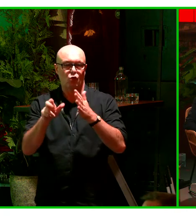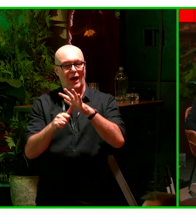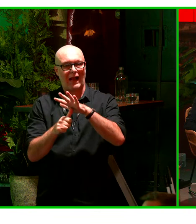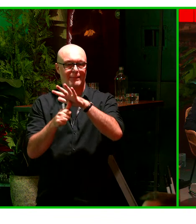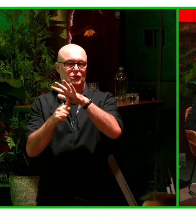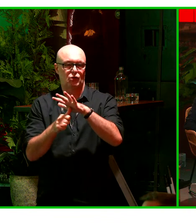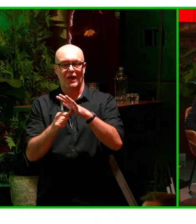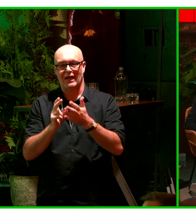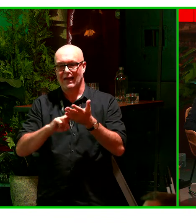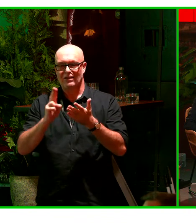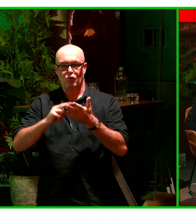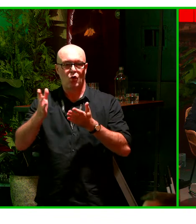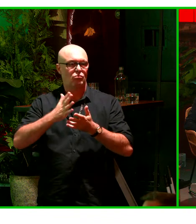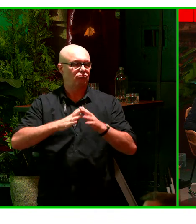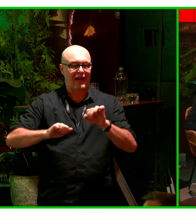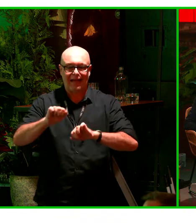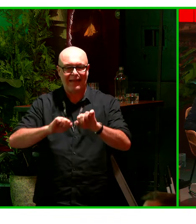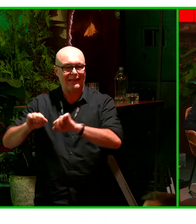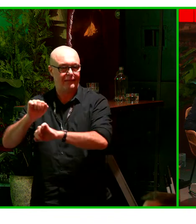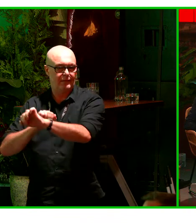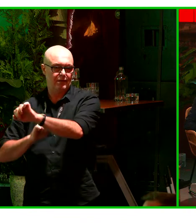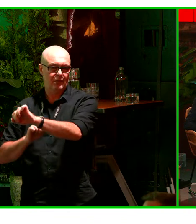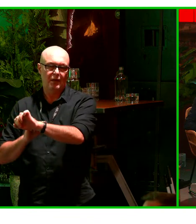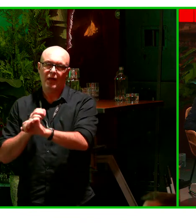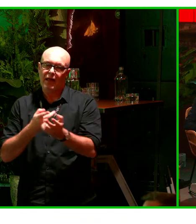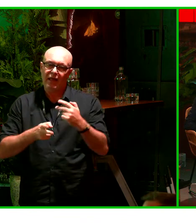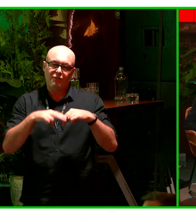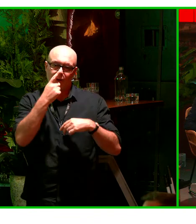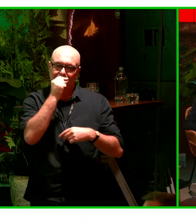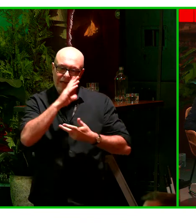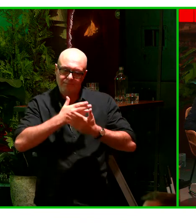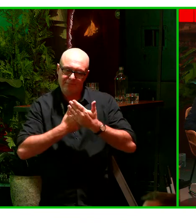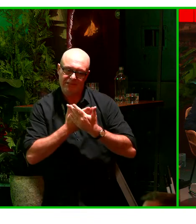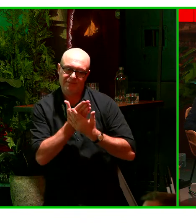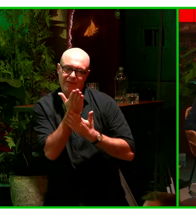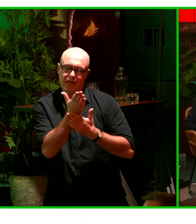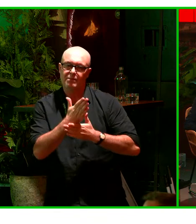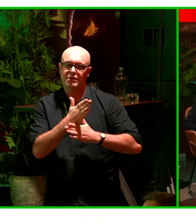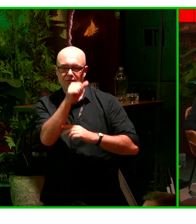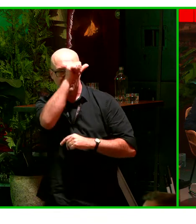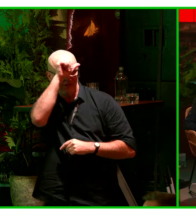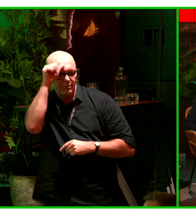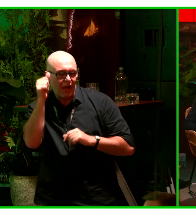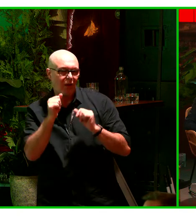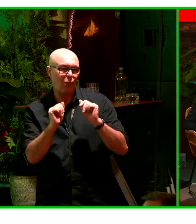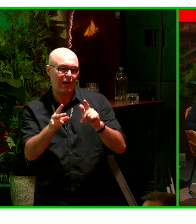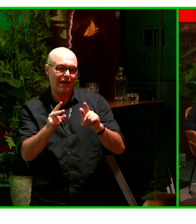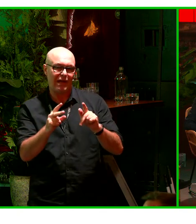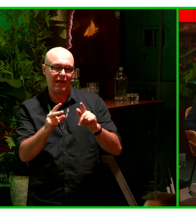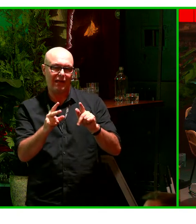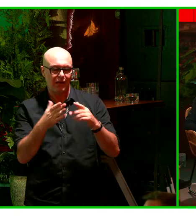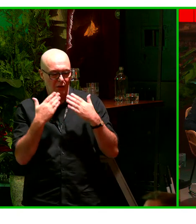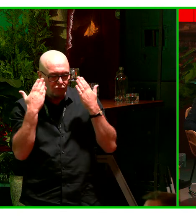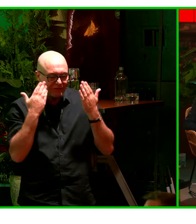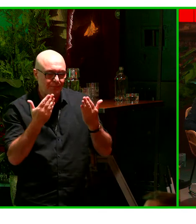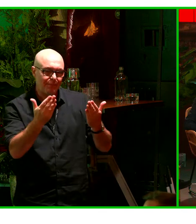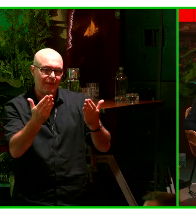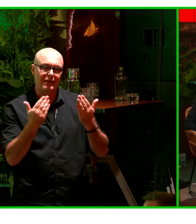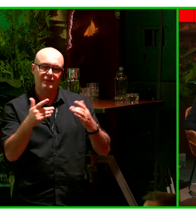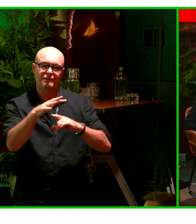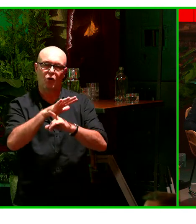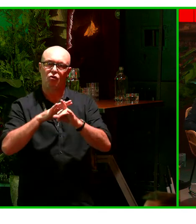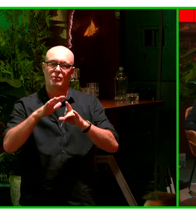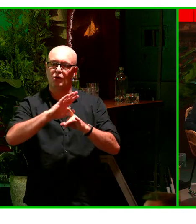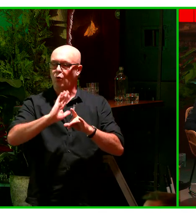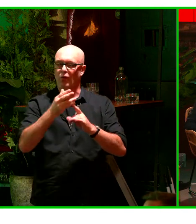natural cleanup. And if we can get this developed in a sensible manner, respecting the environment and all the